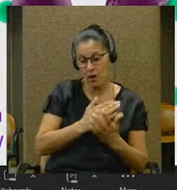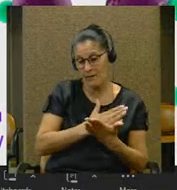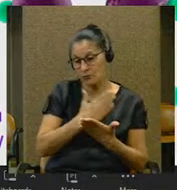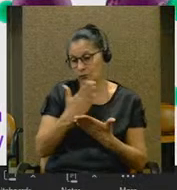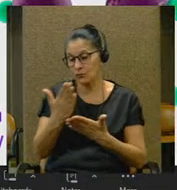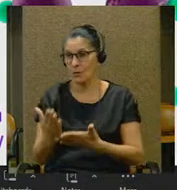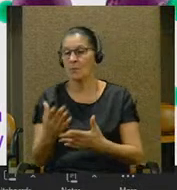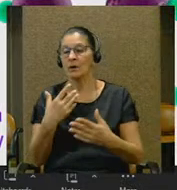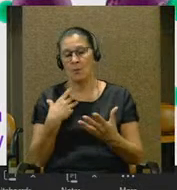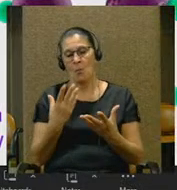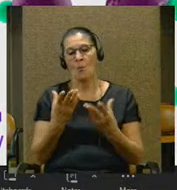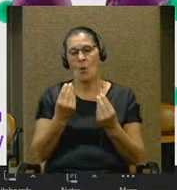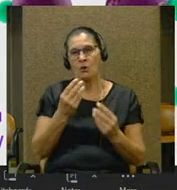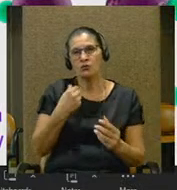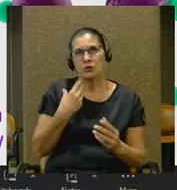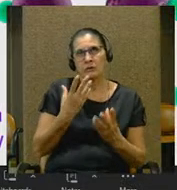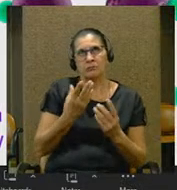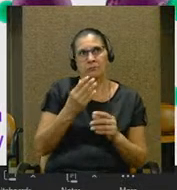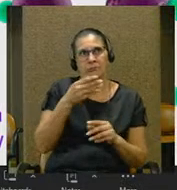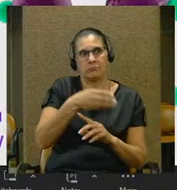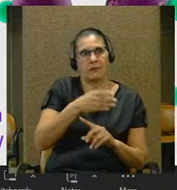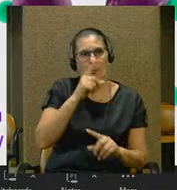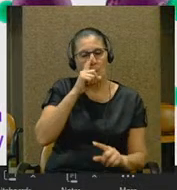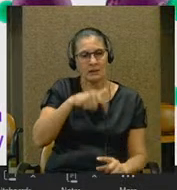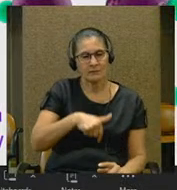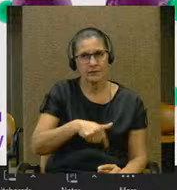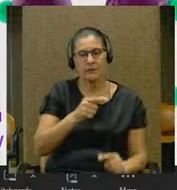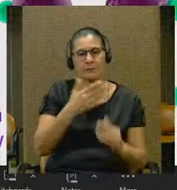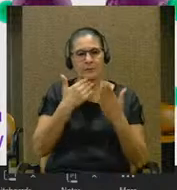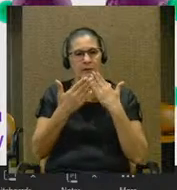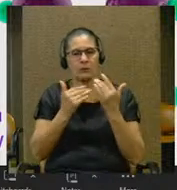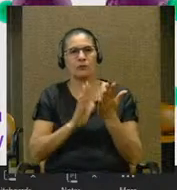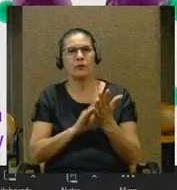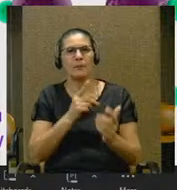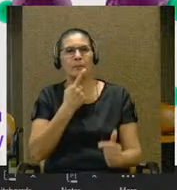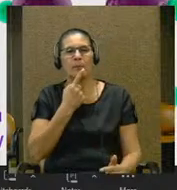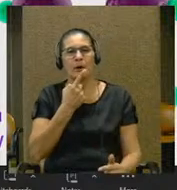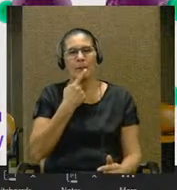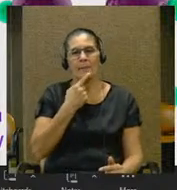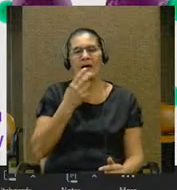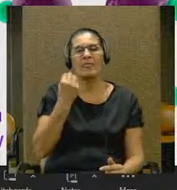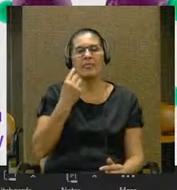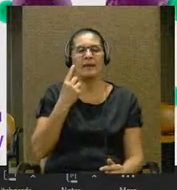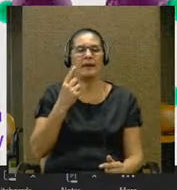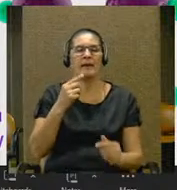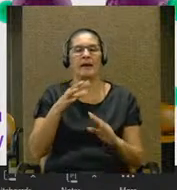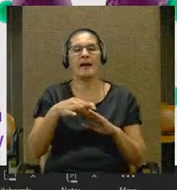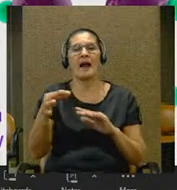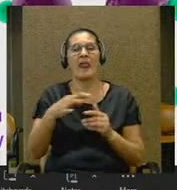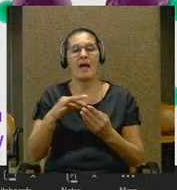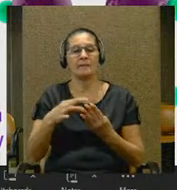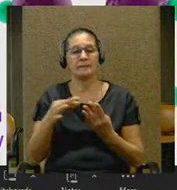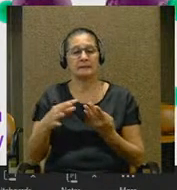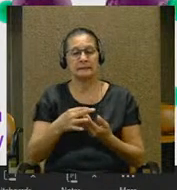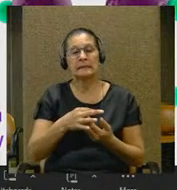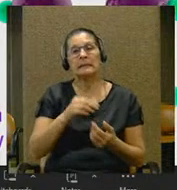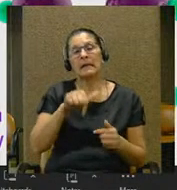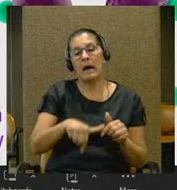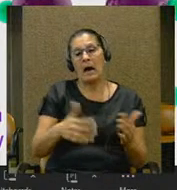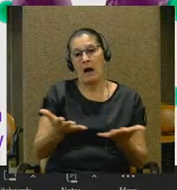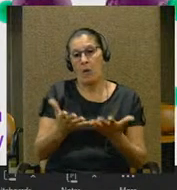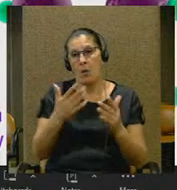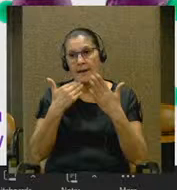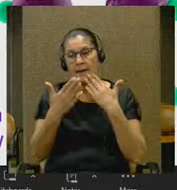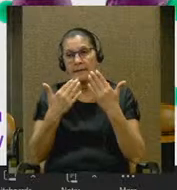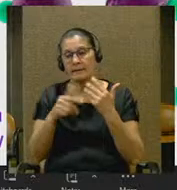Montevideo, mostly talking about cannabis policy. But I'm very happy to be here with you all talking about fentanyl and other